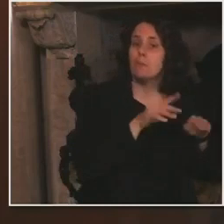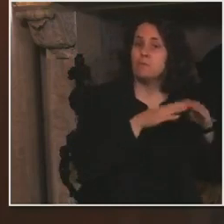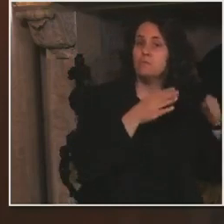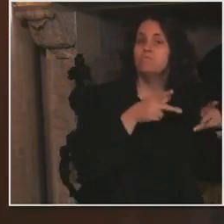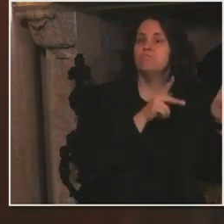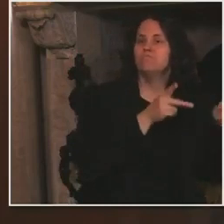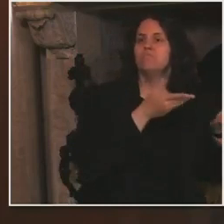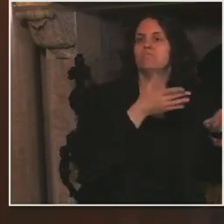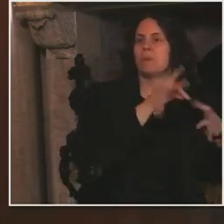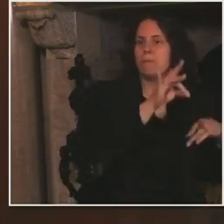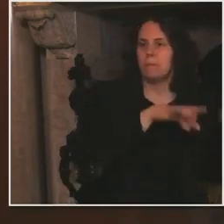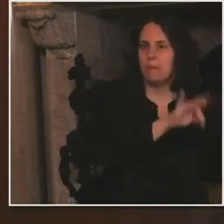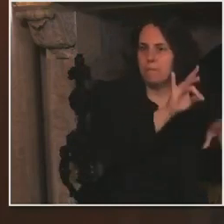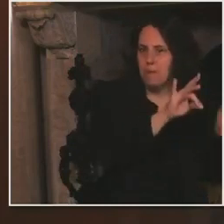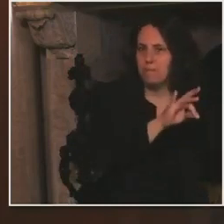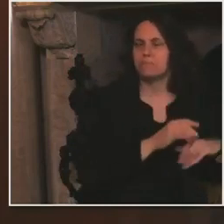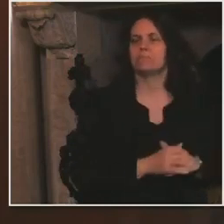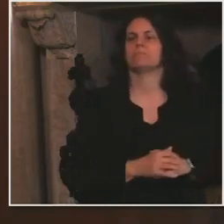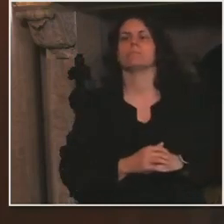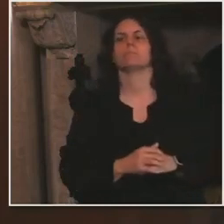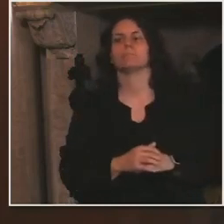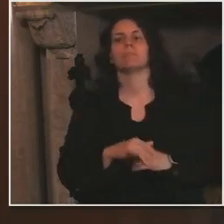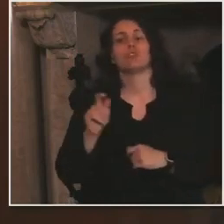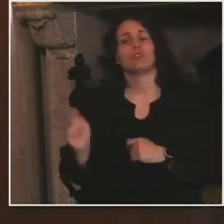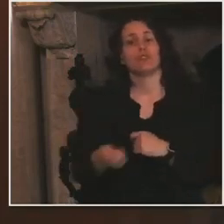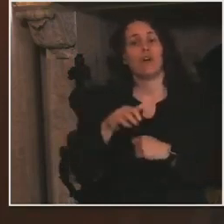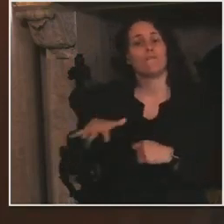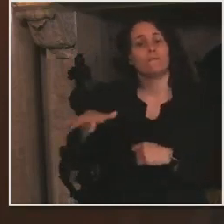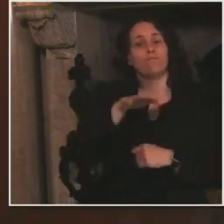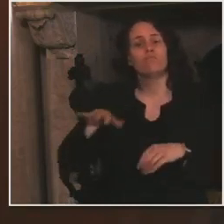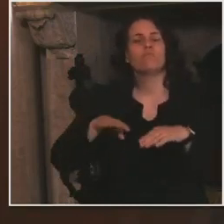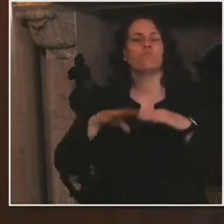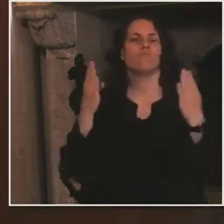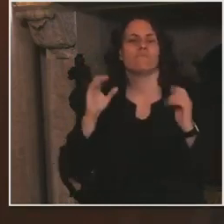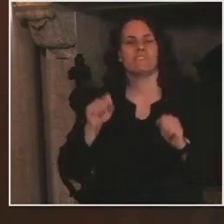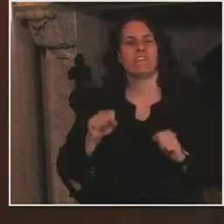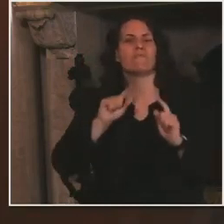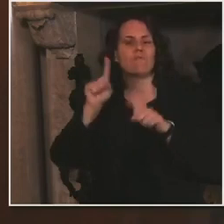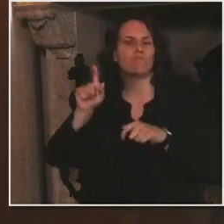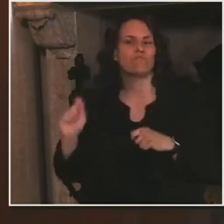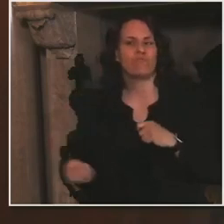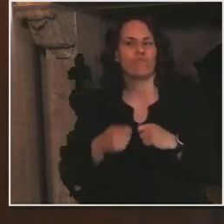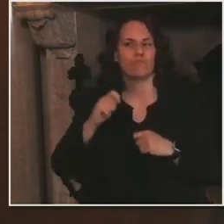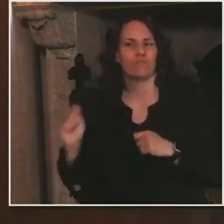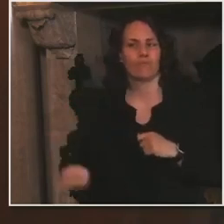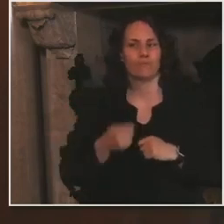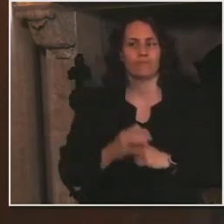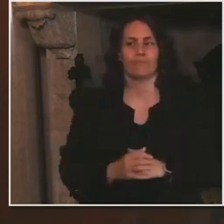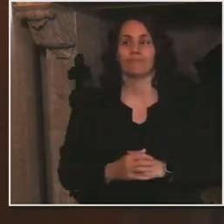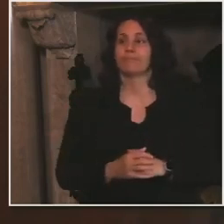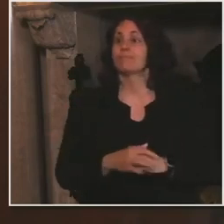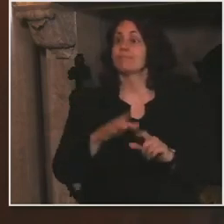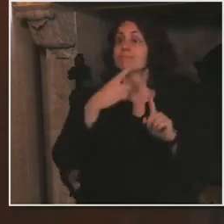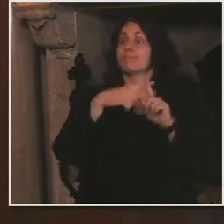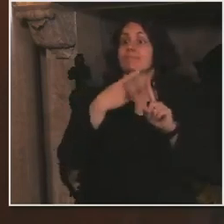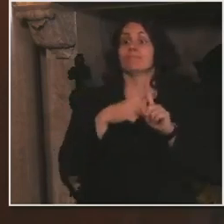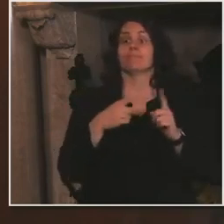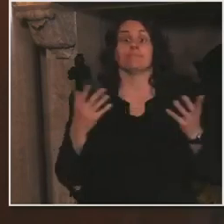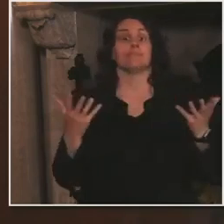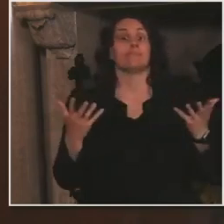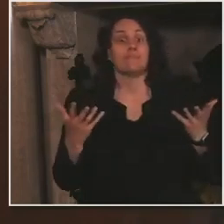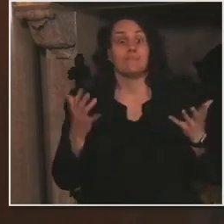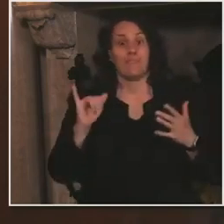across the state. As I mentioned last week, the good news is that our Safer at Home order is less restrictive than many